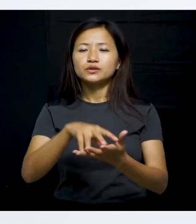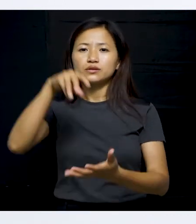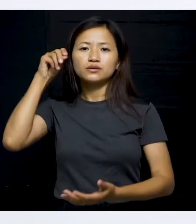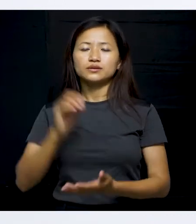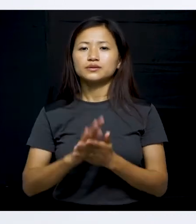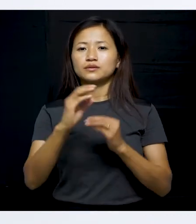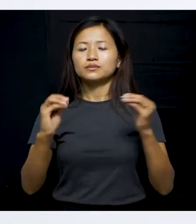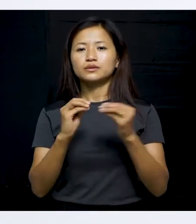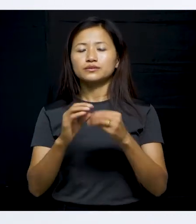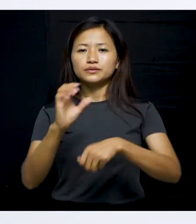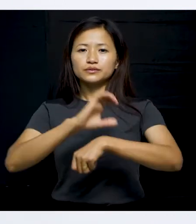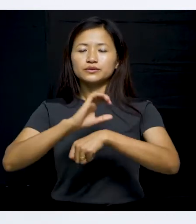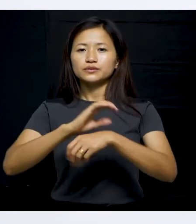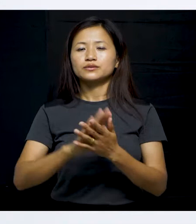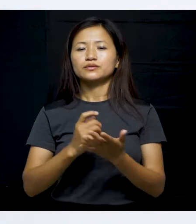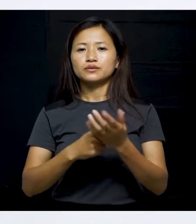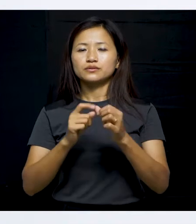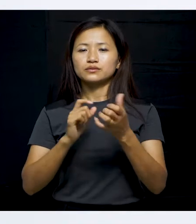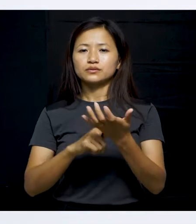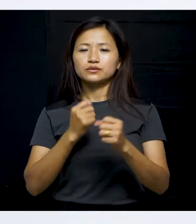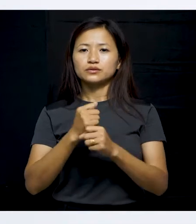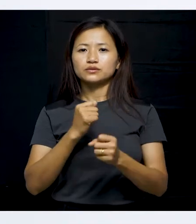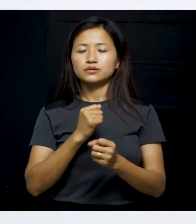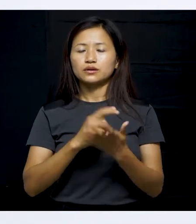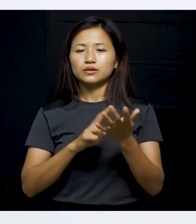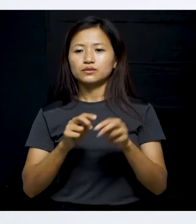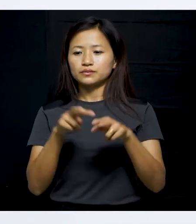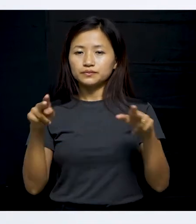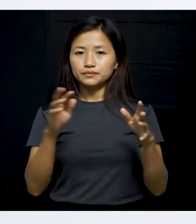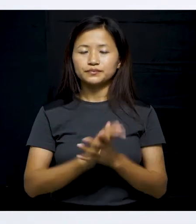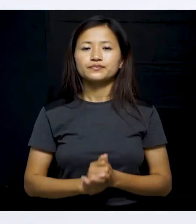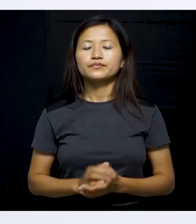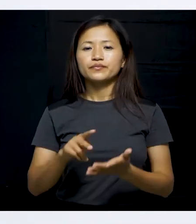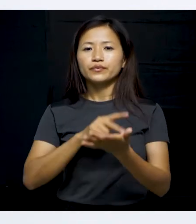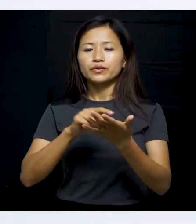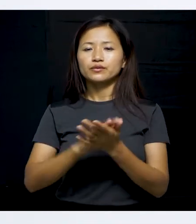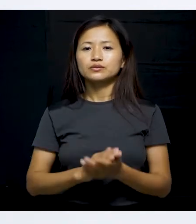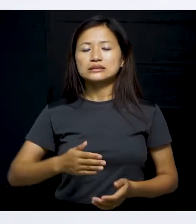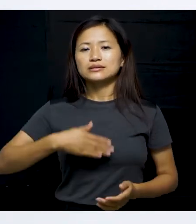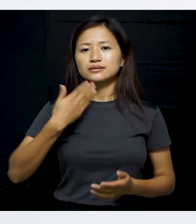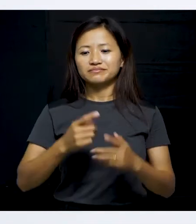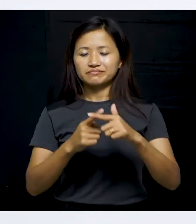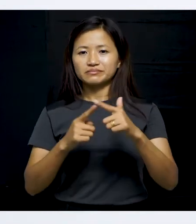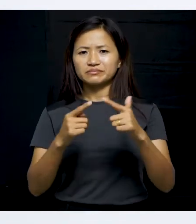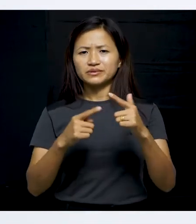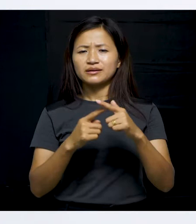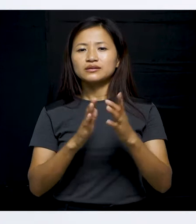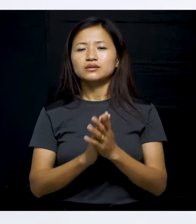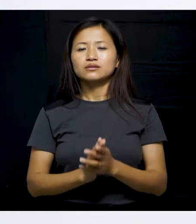the Christian religion. So many Nagas in the later part, they also went for theology studies where